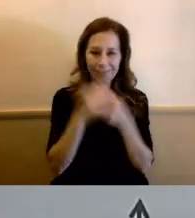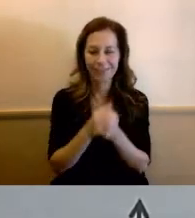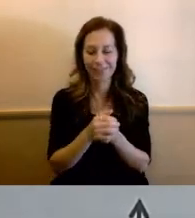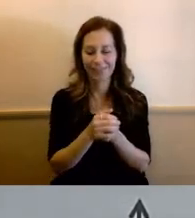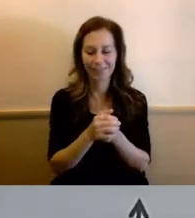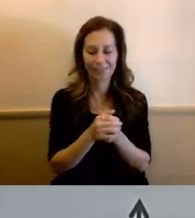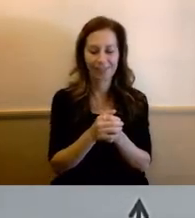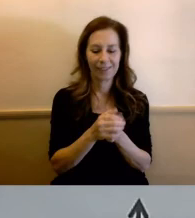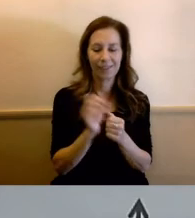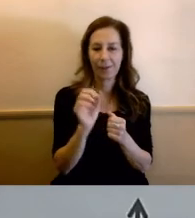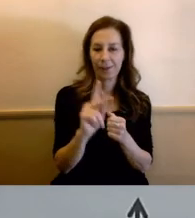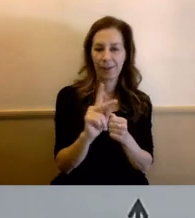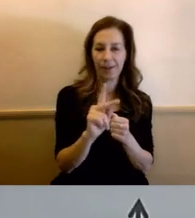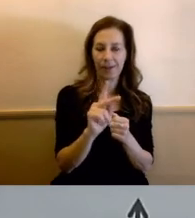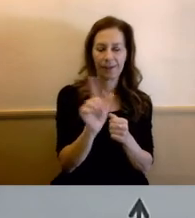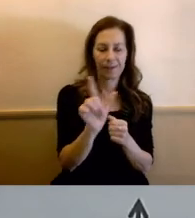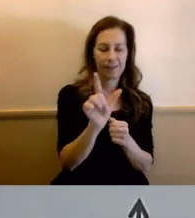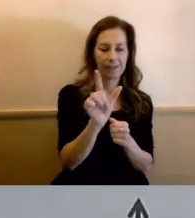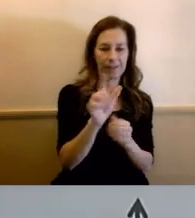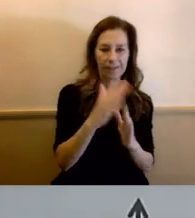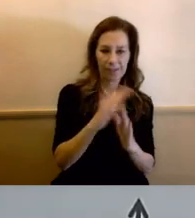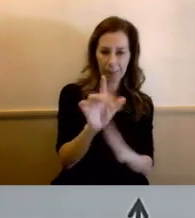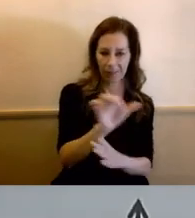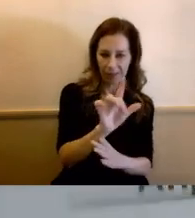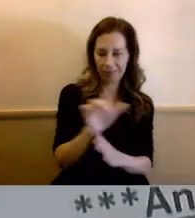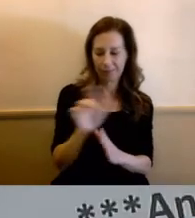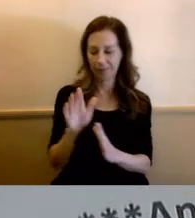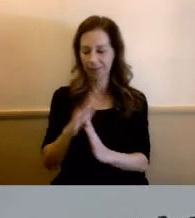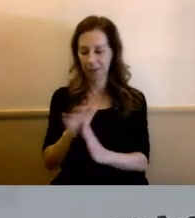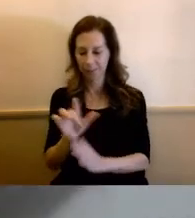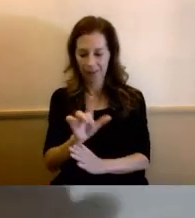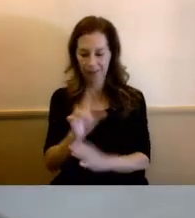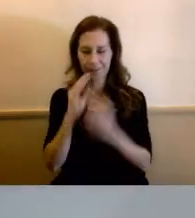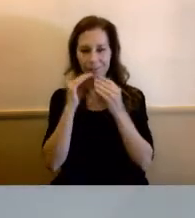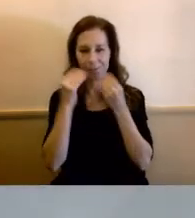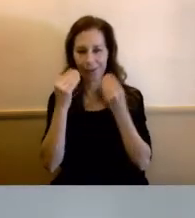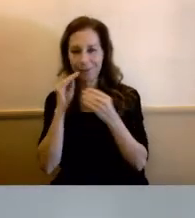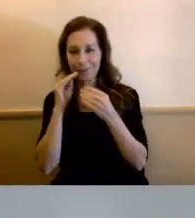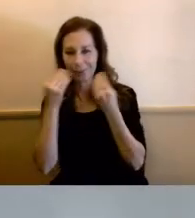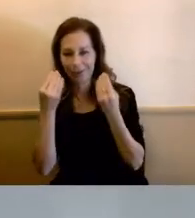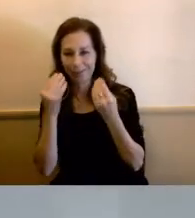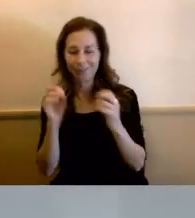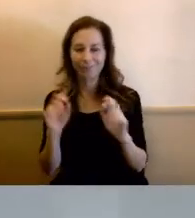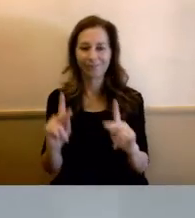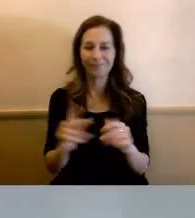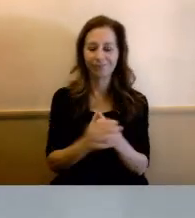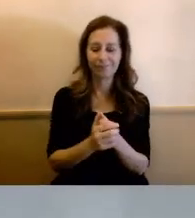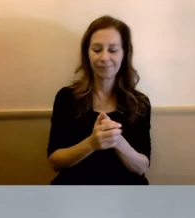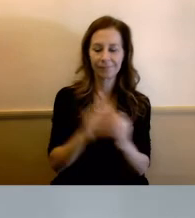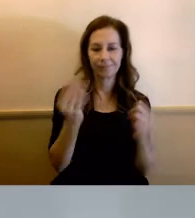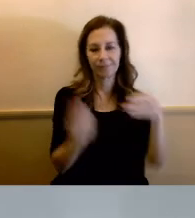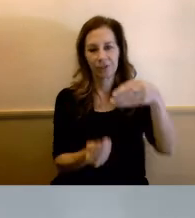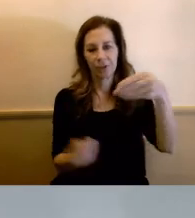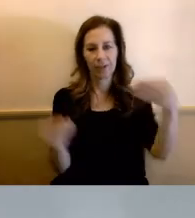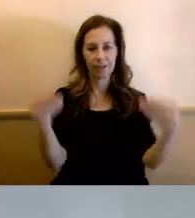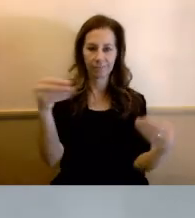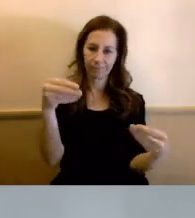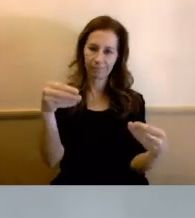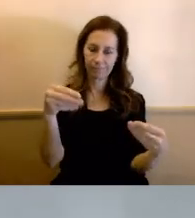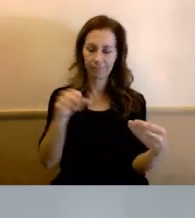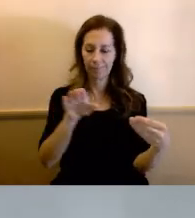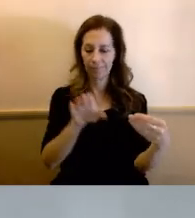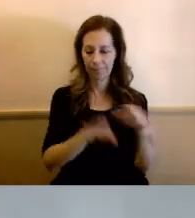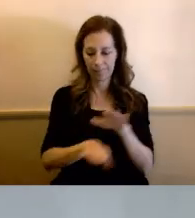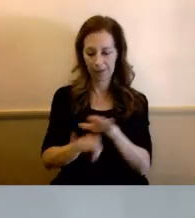top left, smiley face, smiley face. Alright, turn it, bottom left